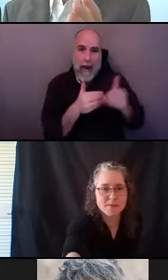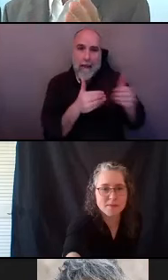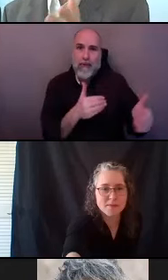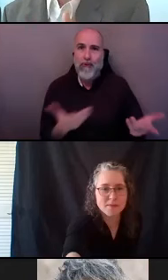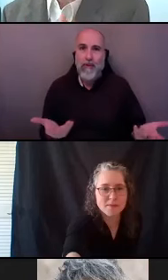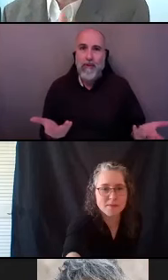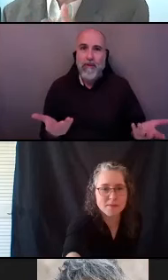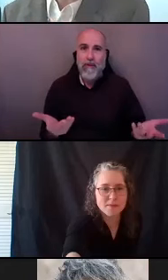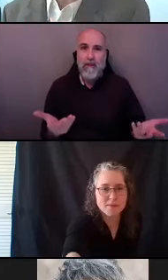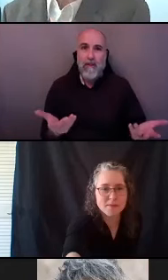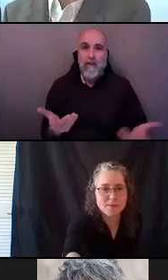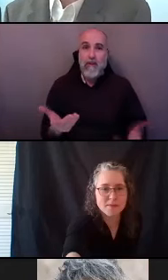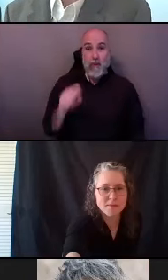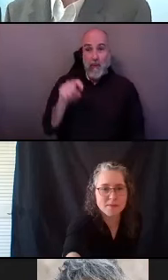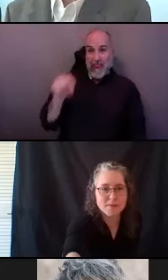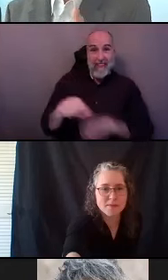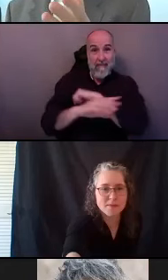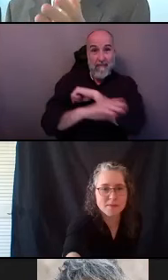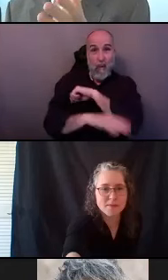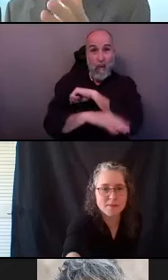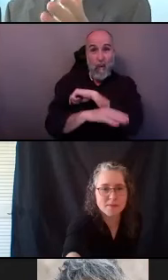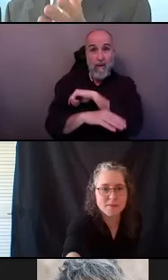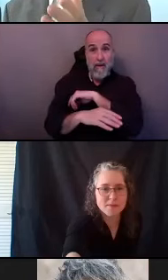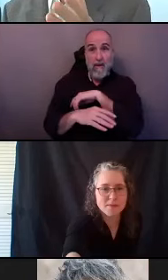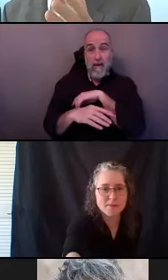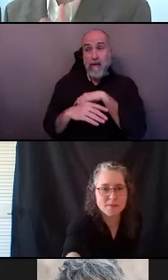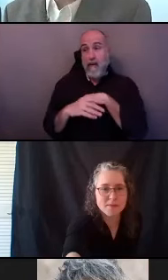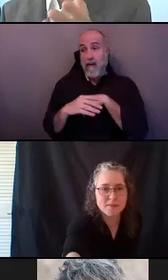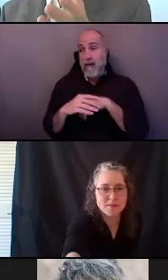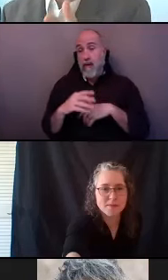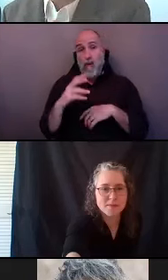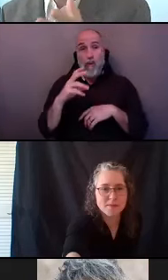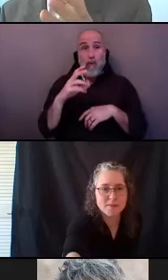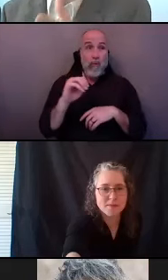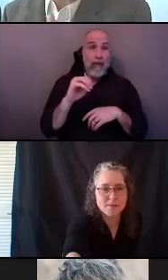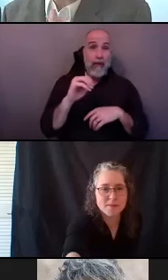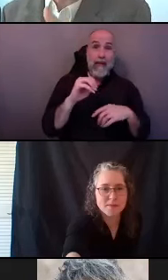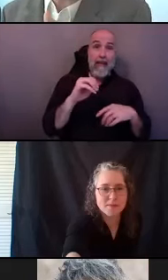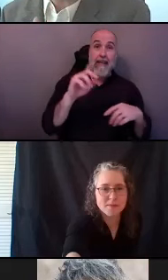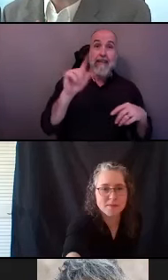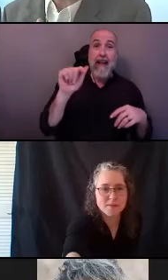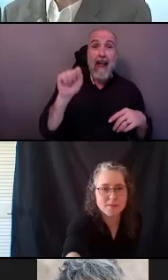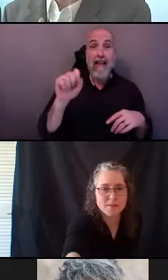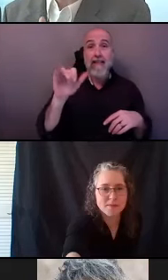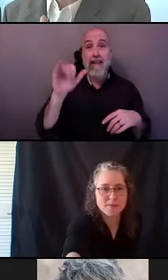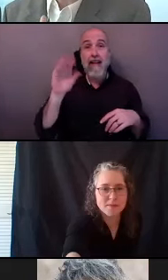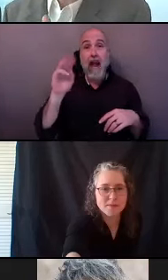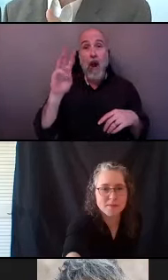So this fall, when the Cowboys and the Texans and everyone's playing